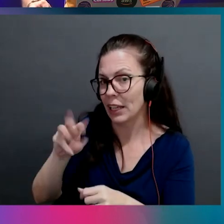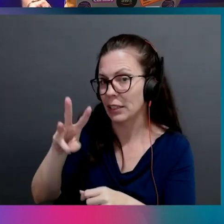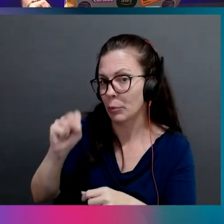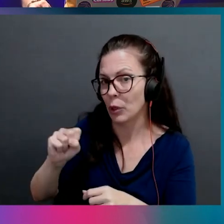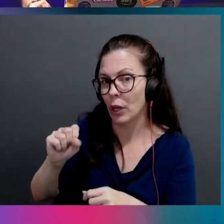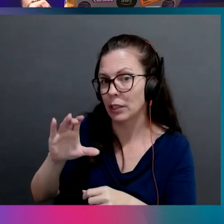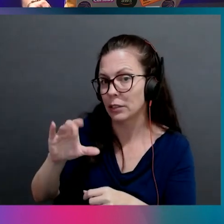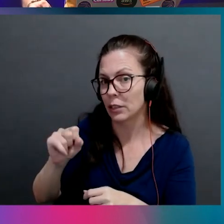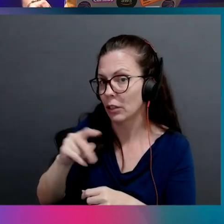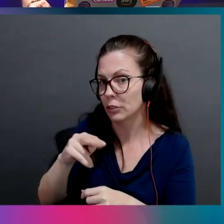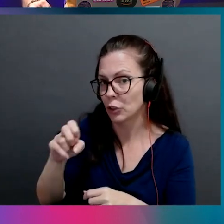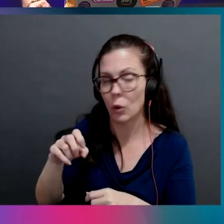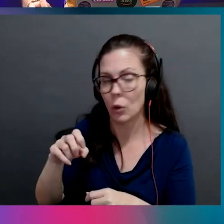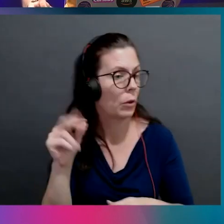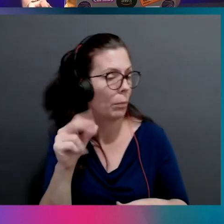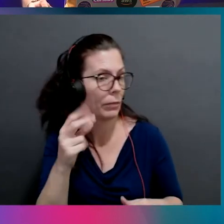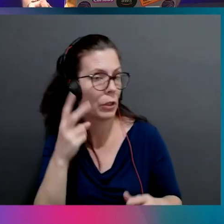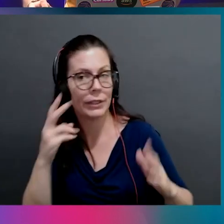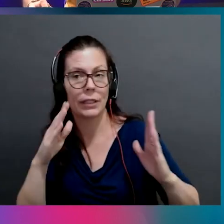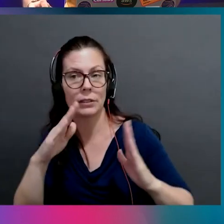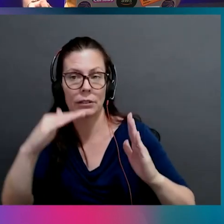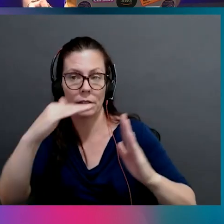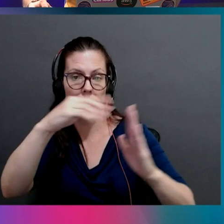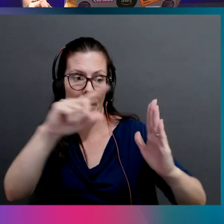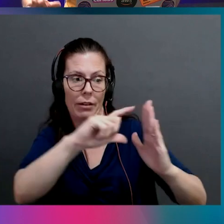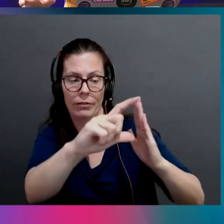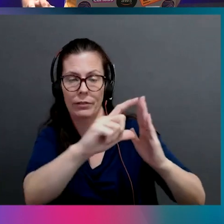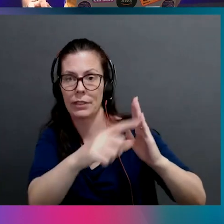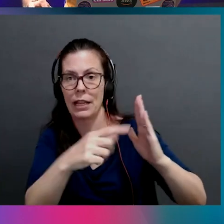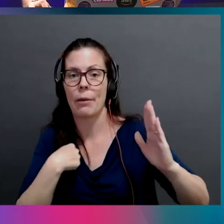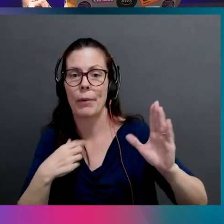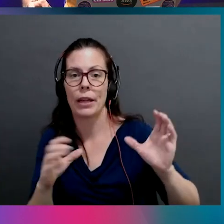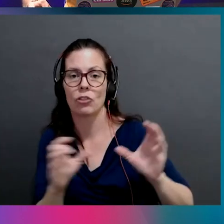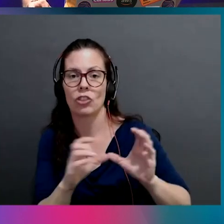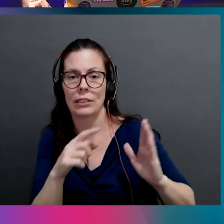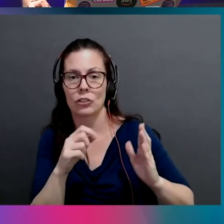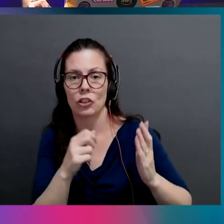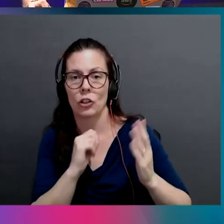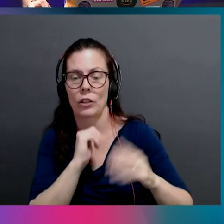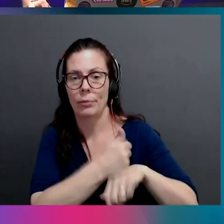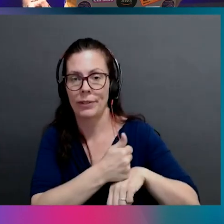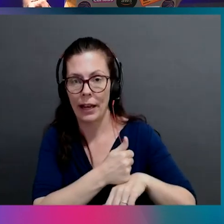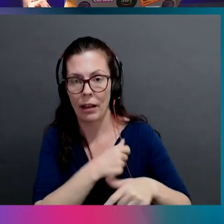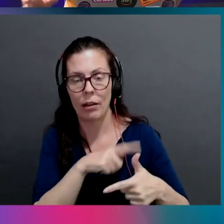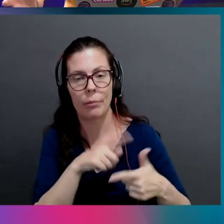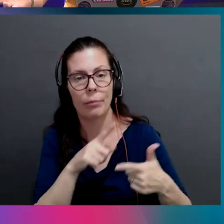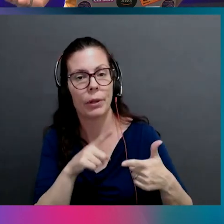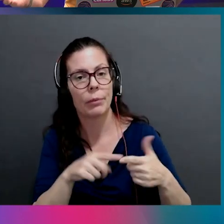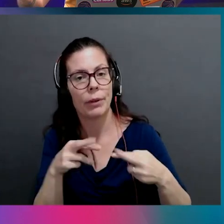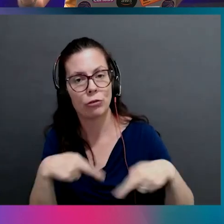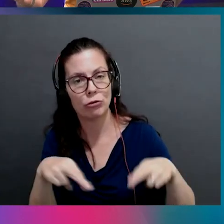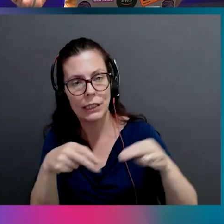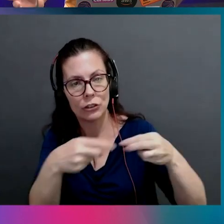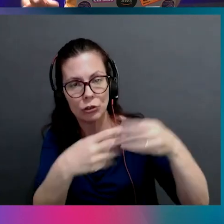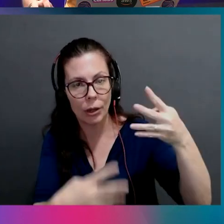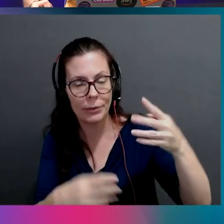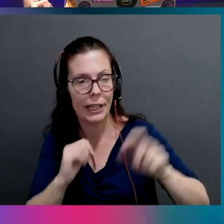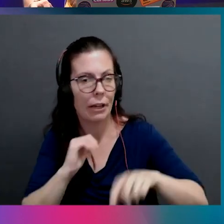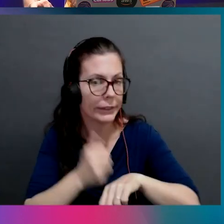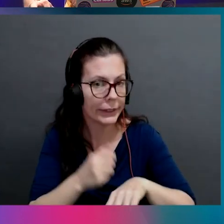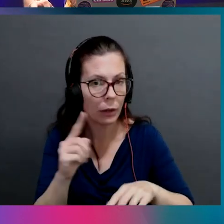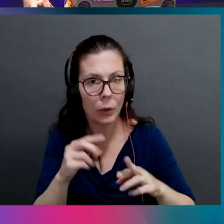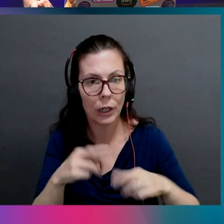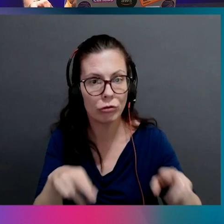if you look over here on the top left of the Explorer, I've got my credential profile loaded that I'm using. I've got my region drop-down. I can select which region that I'm working